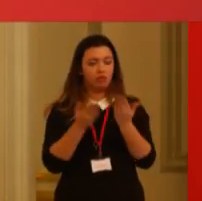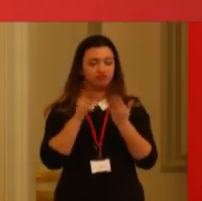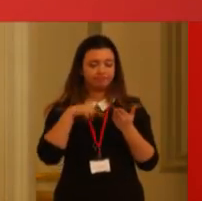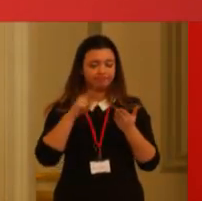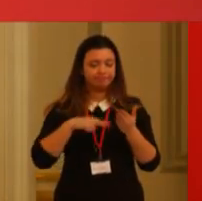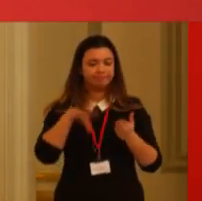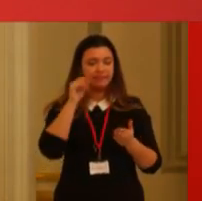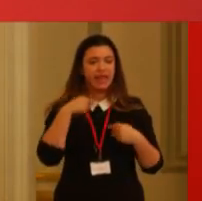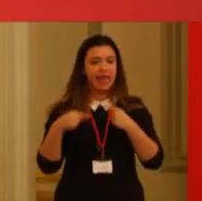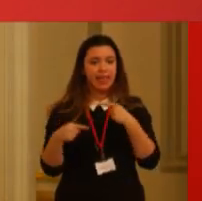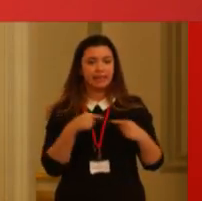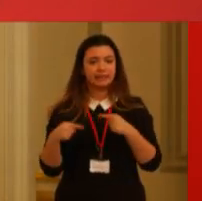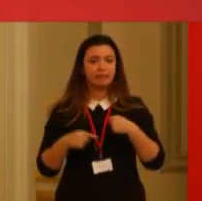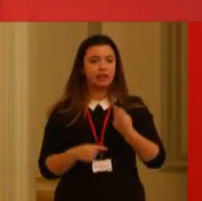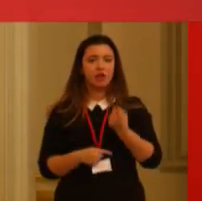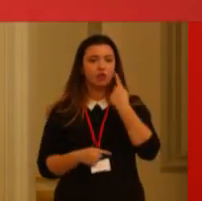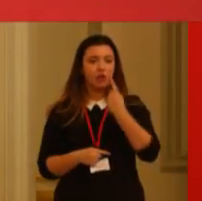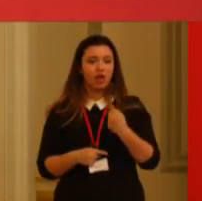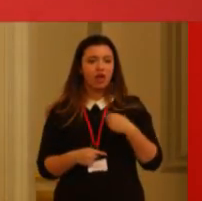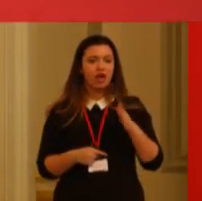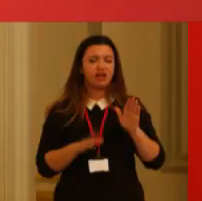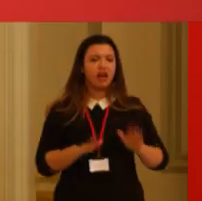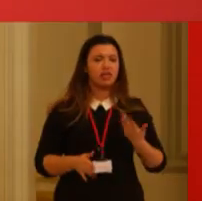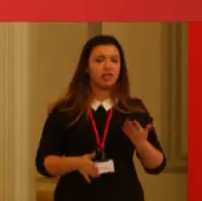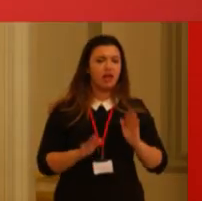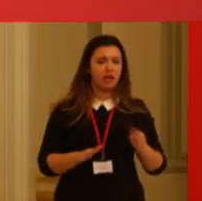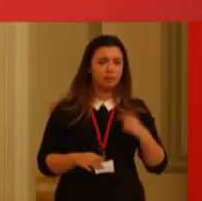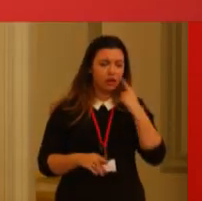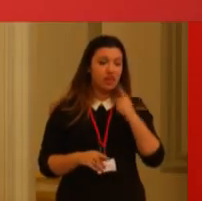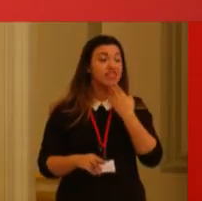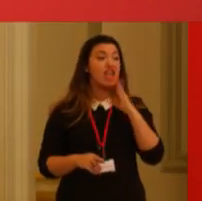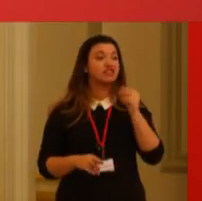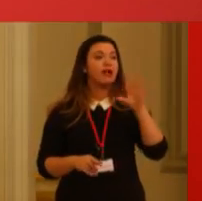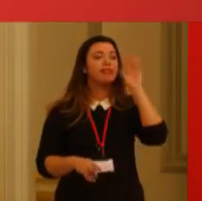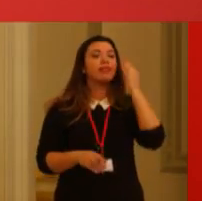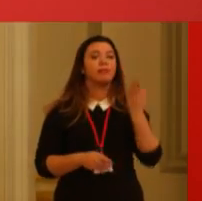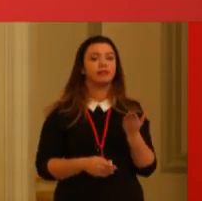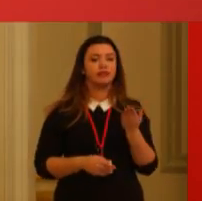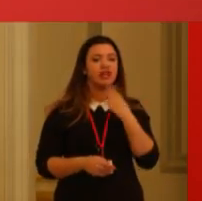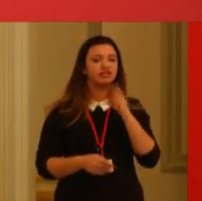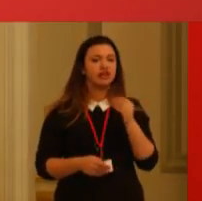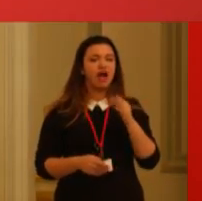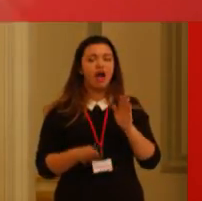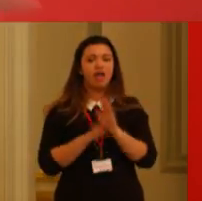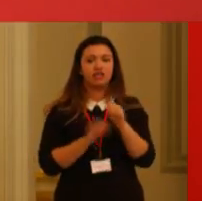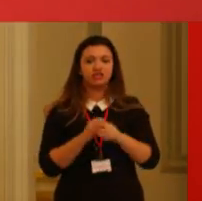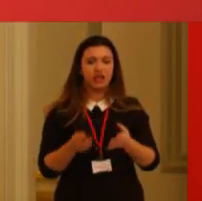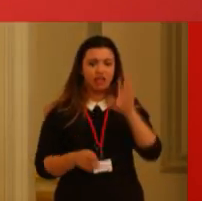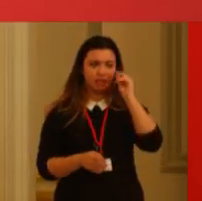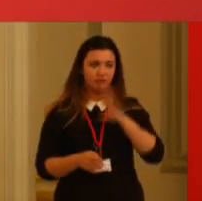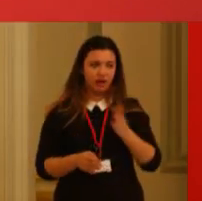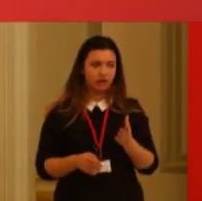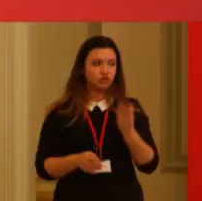report and also pay attention to the panel today, I think what's really lacking is that youngsters